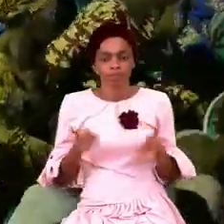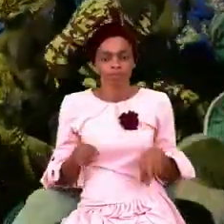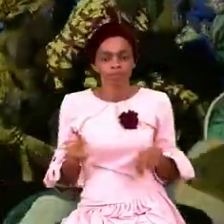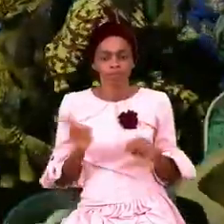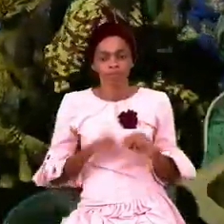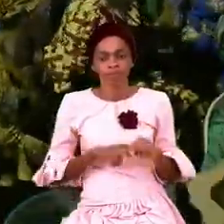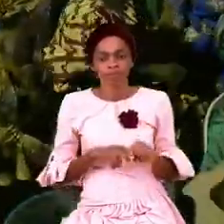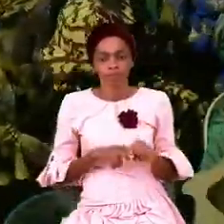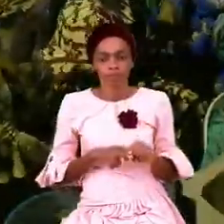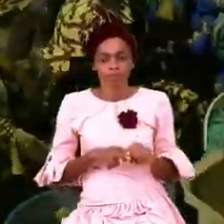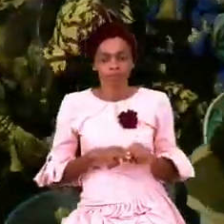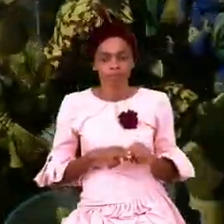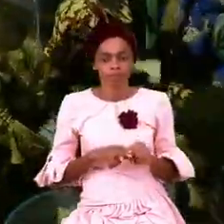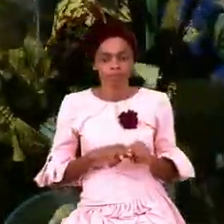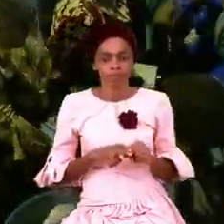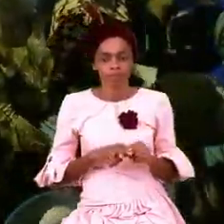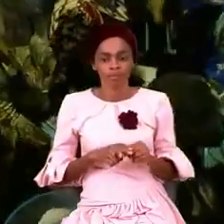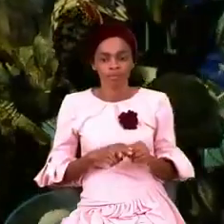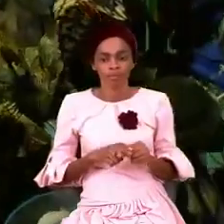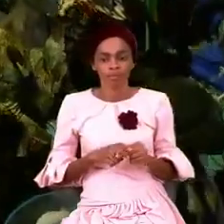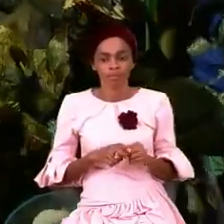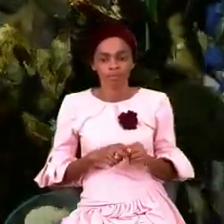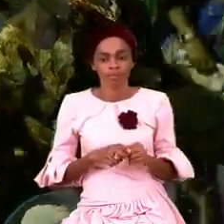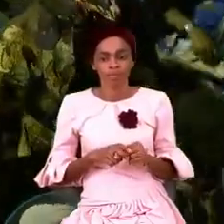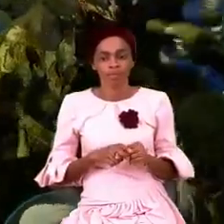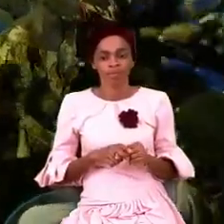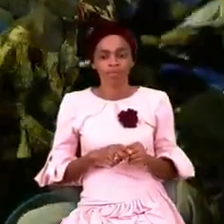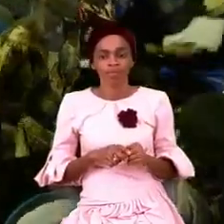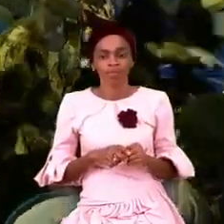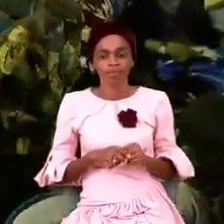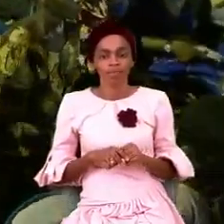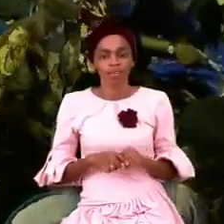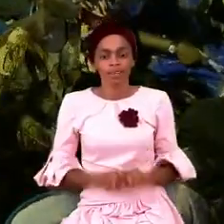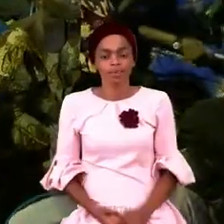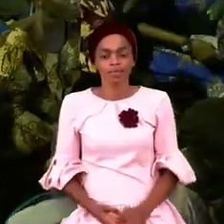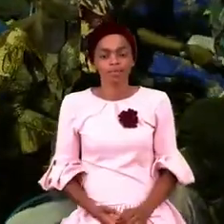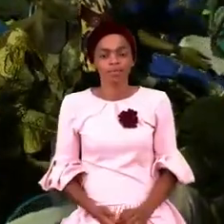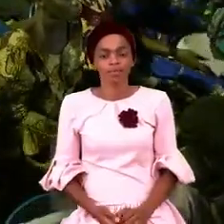I want to boldly say that